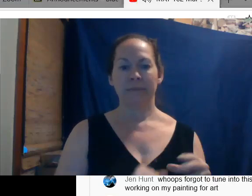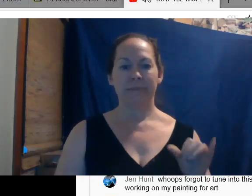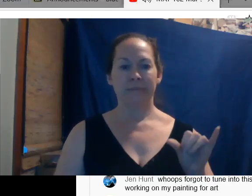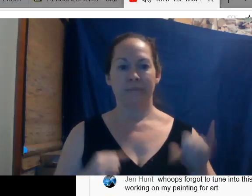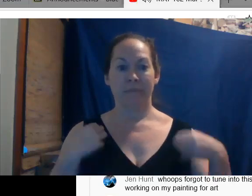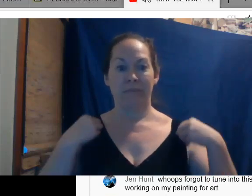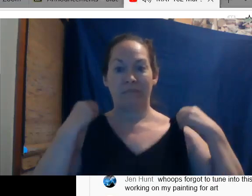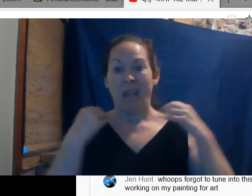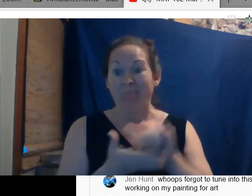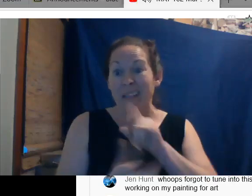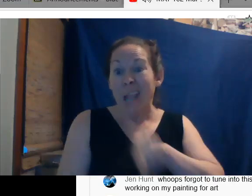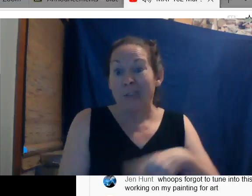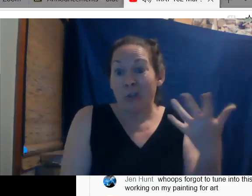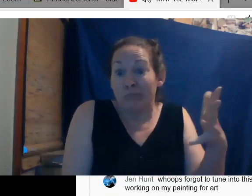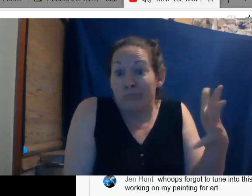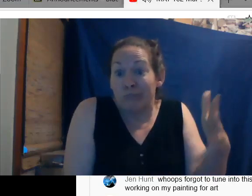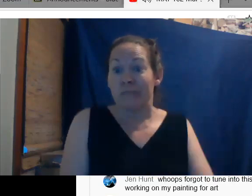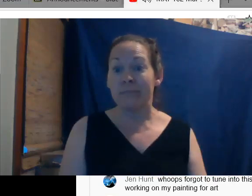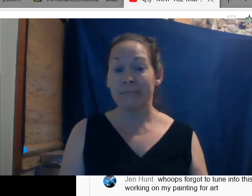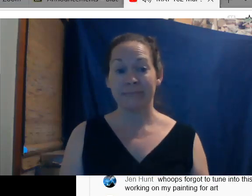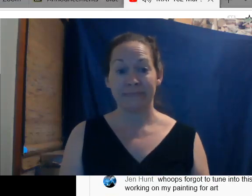And that is the answer to my division.